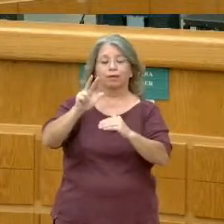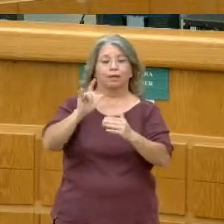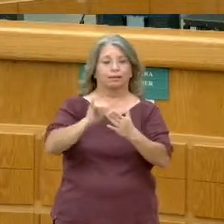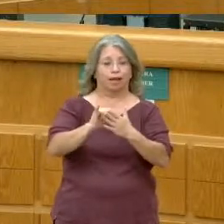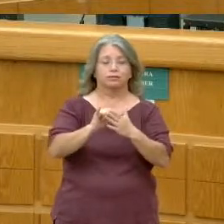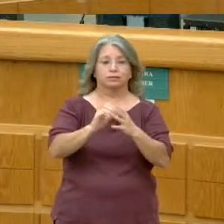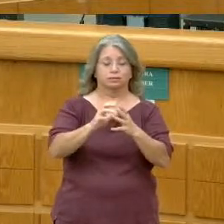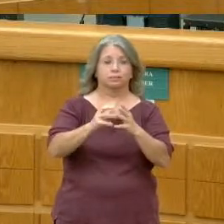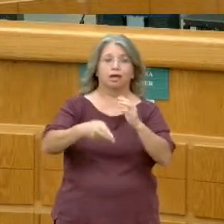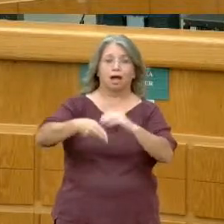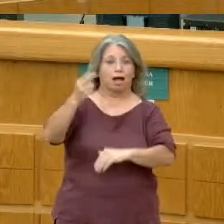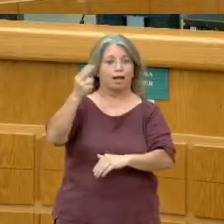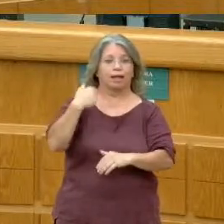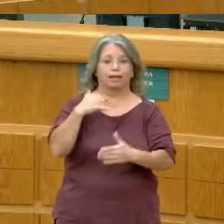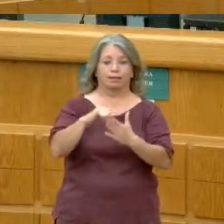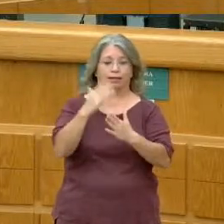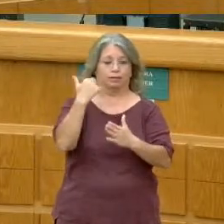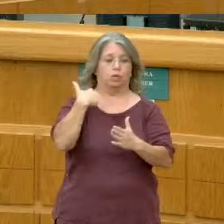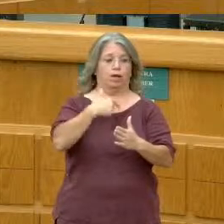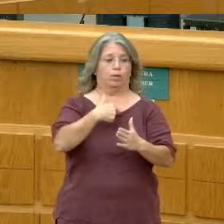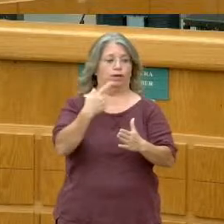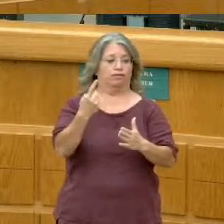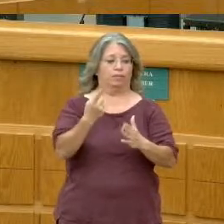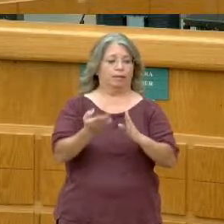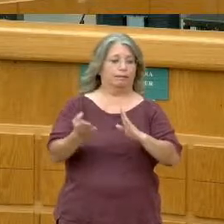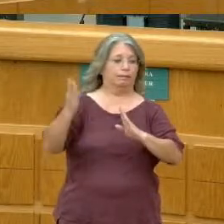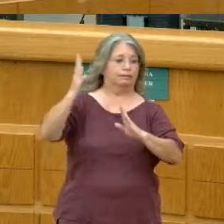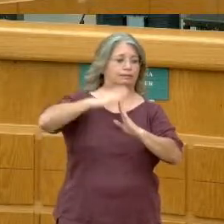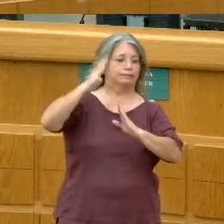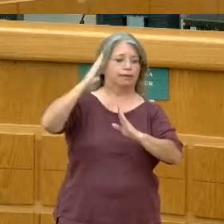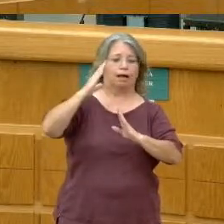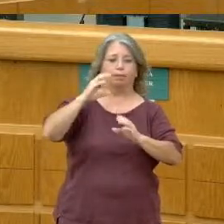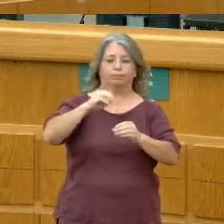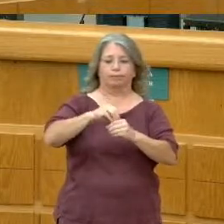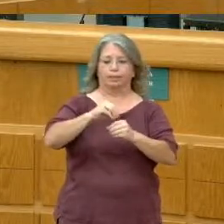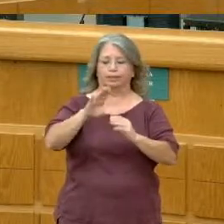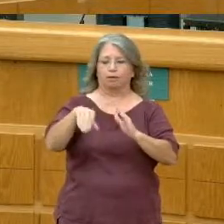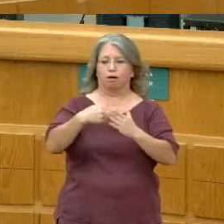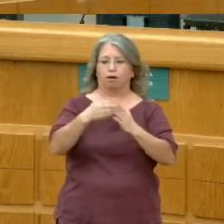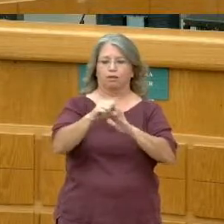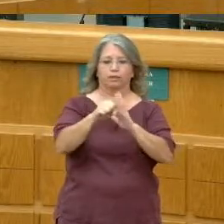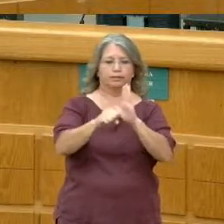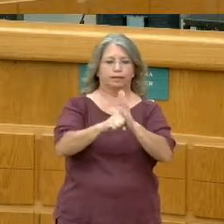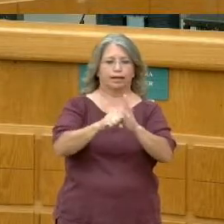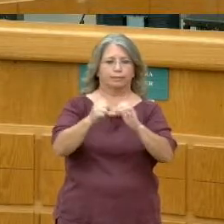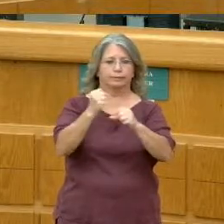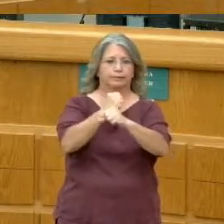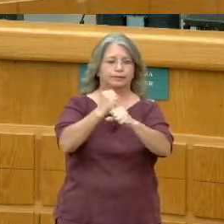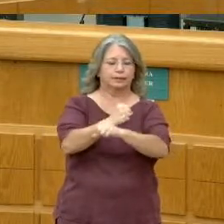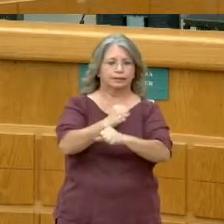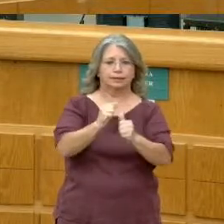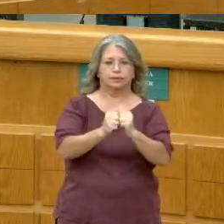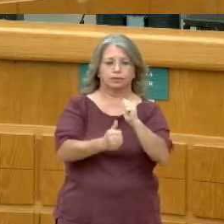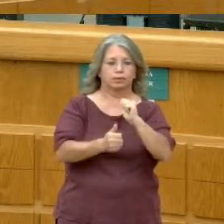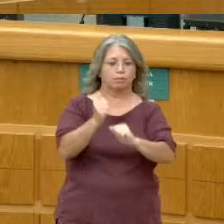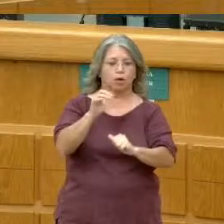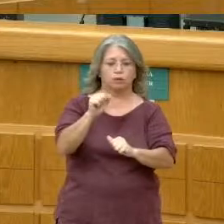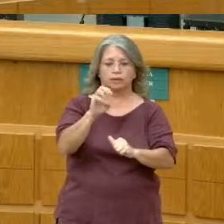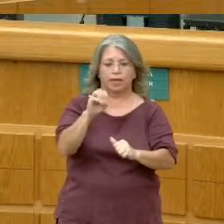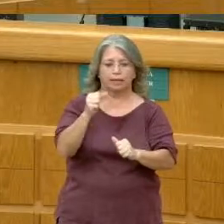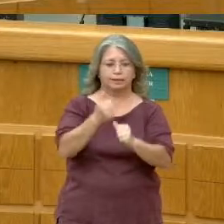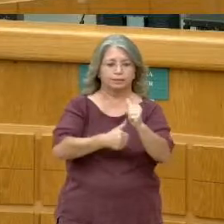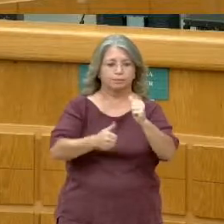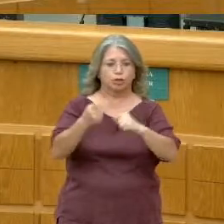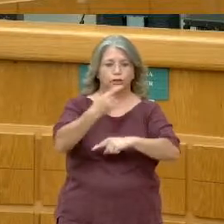lot of dubious statistics, like the most cases per day, and sometimes even in the top